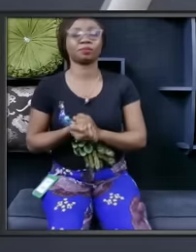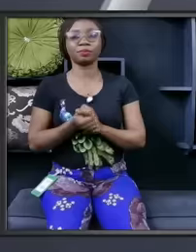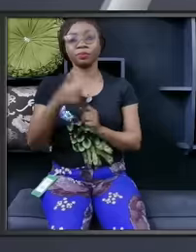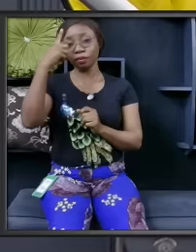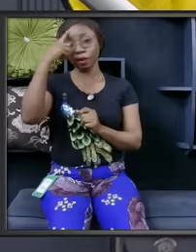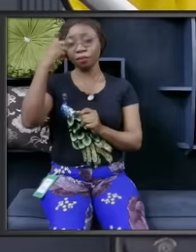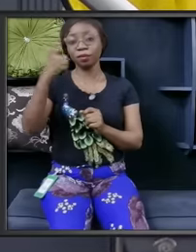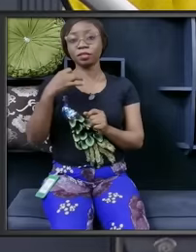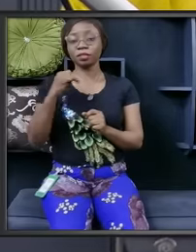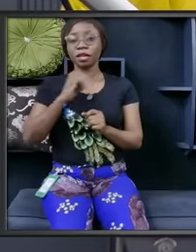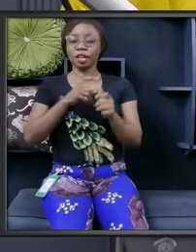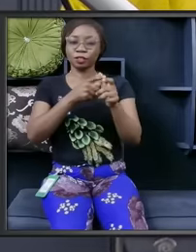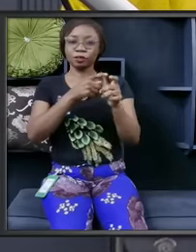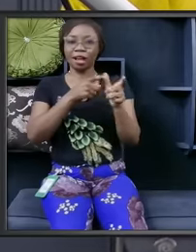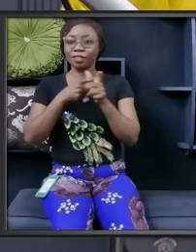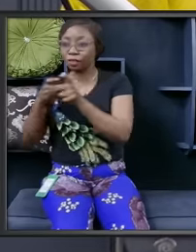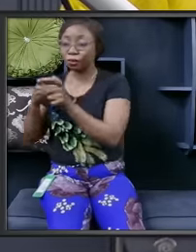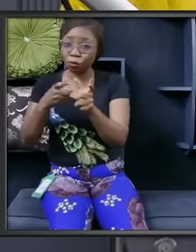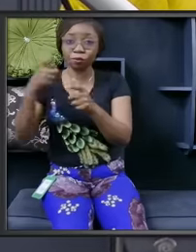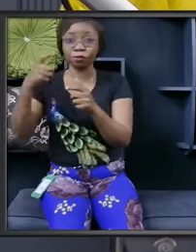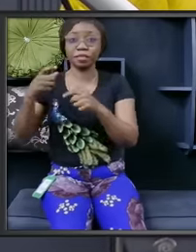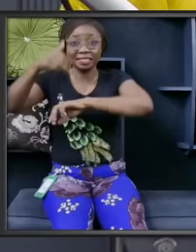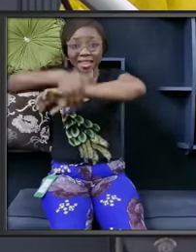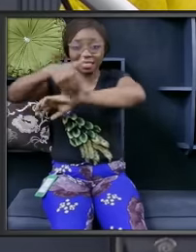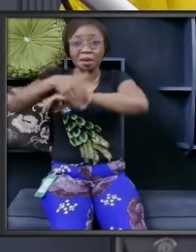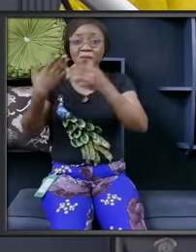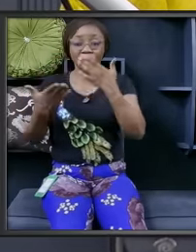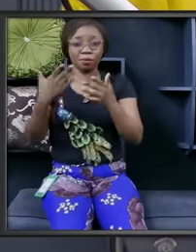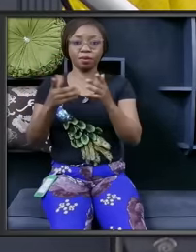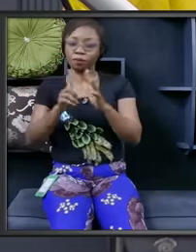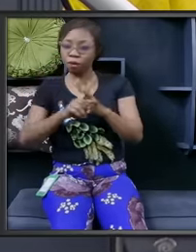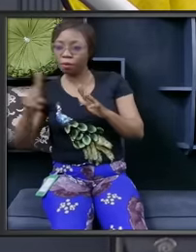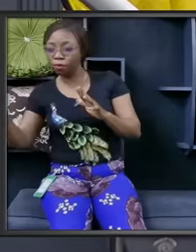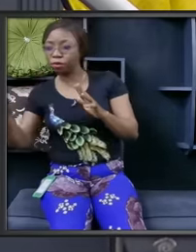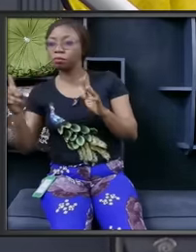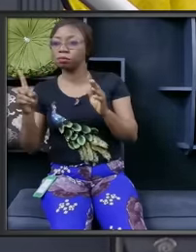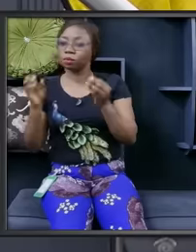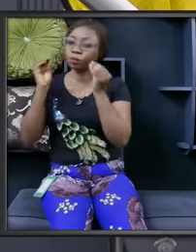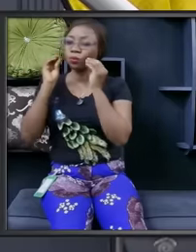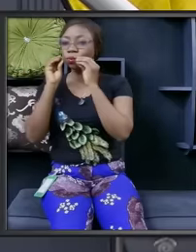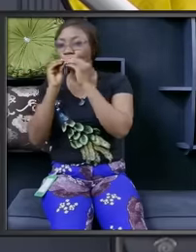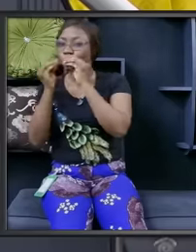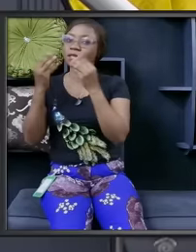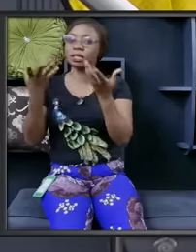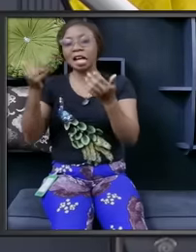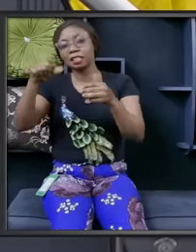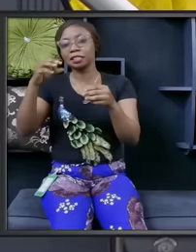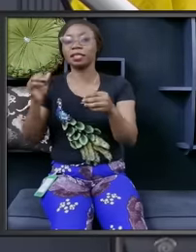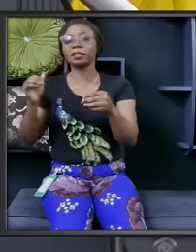Because I they run for midnight every time. Because if it come out now, we go there peaceful. I go kiss him. Anytime where he won't go out, I go